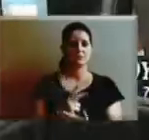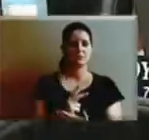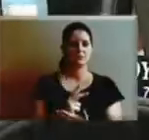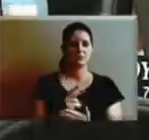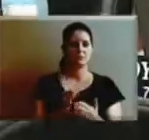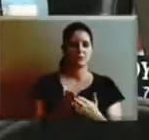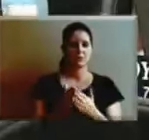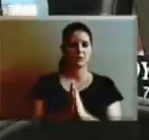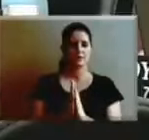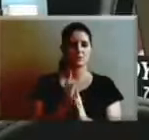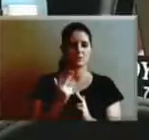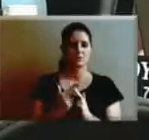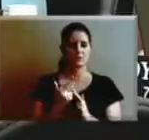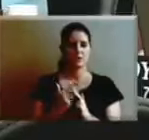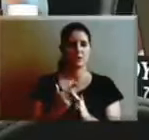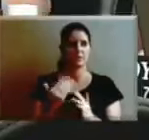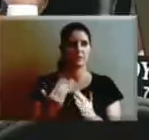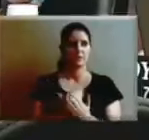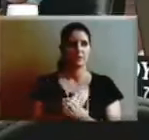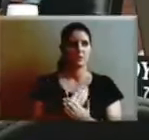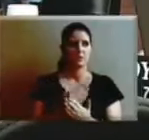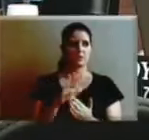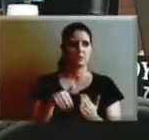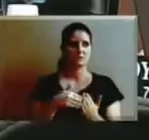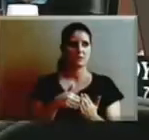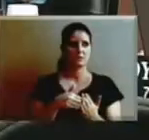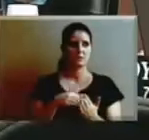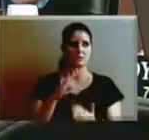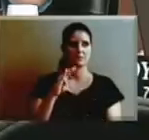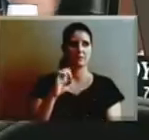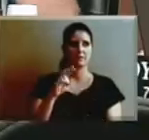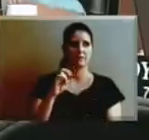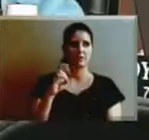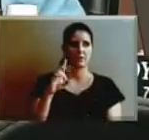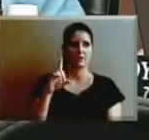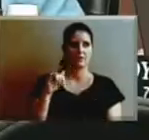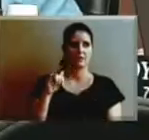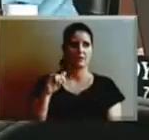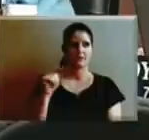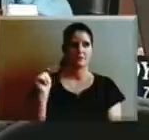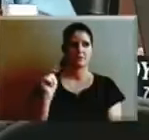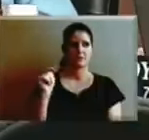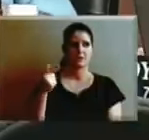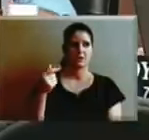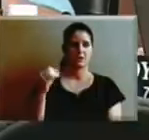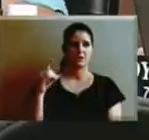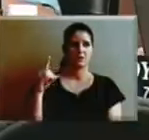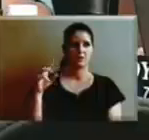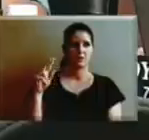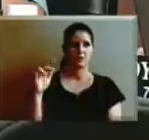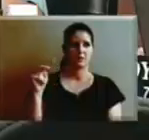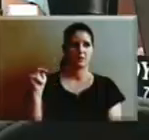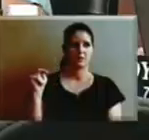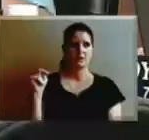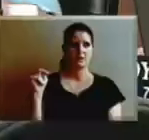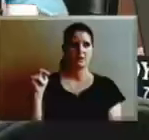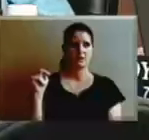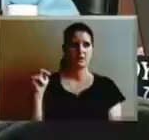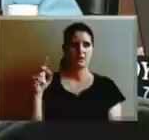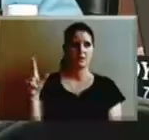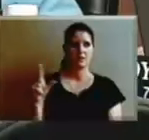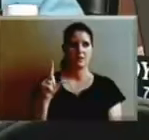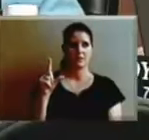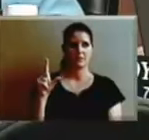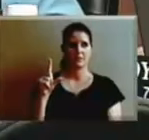Ridge Elementary School, the Beverly T. Goodwin Media Center. Well, Ms. Duncan. Yes, I just wanted to, I know,